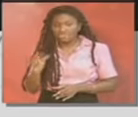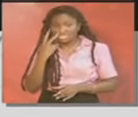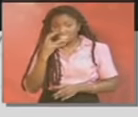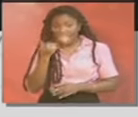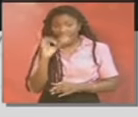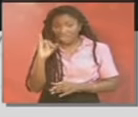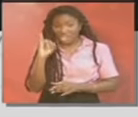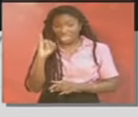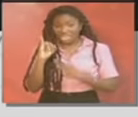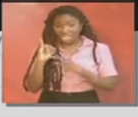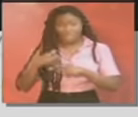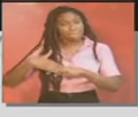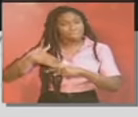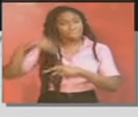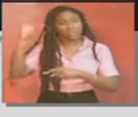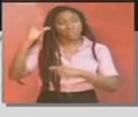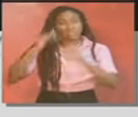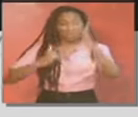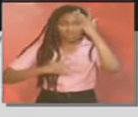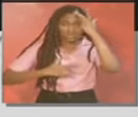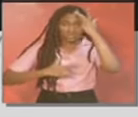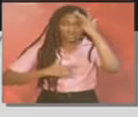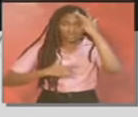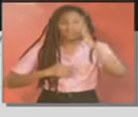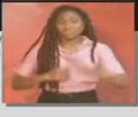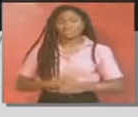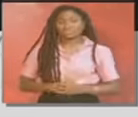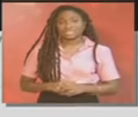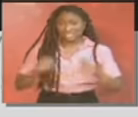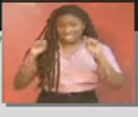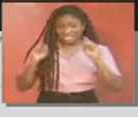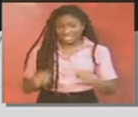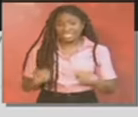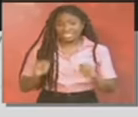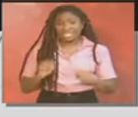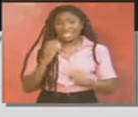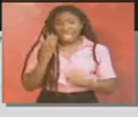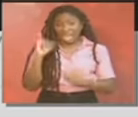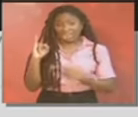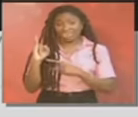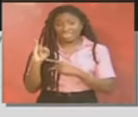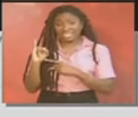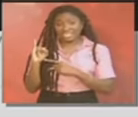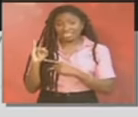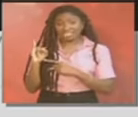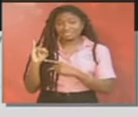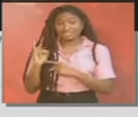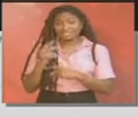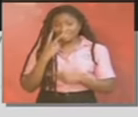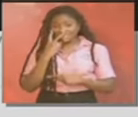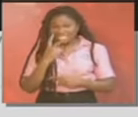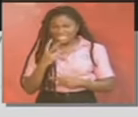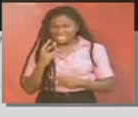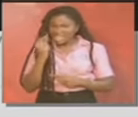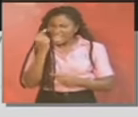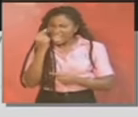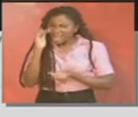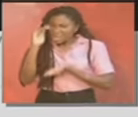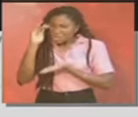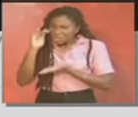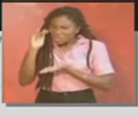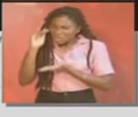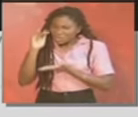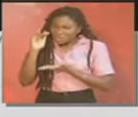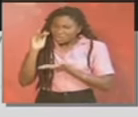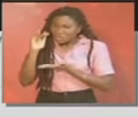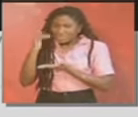outnumbering many of the others. And although Caroni's cases have begun, at least seemingly, to come down from week to week, from